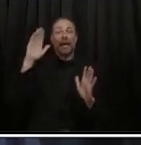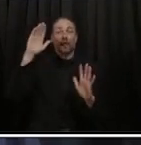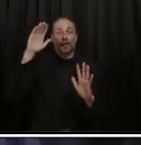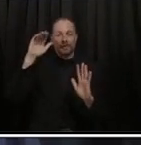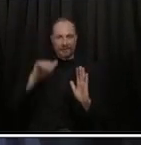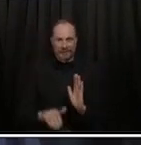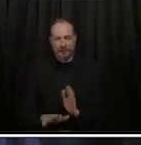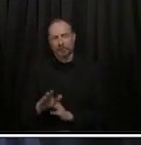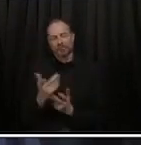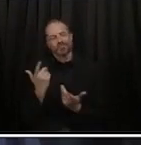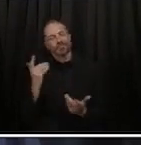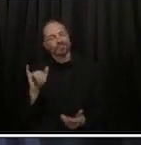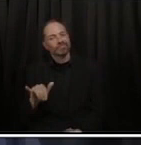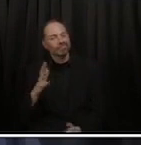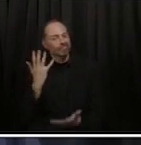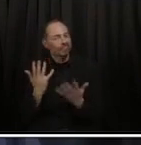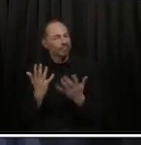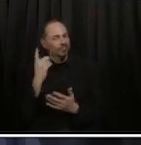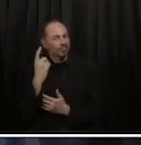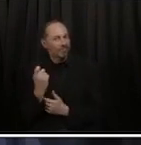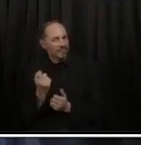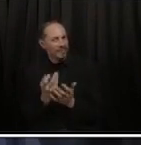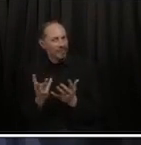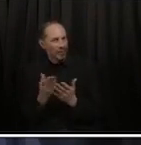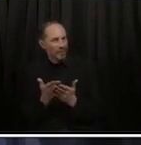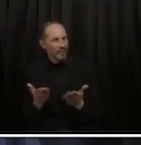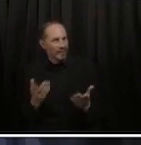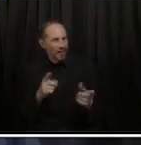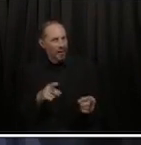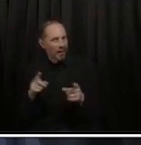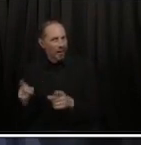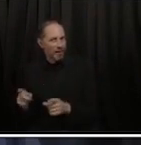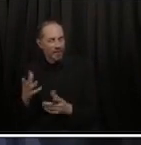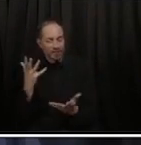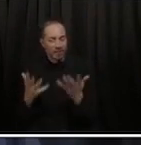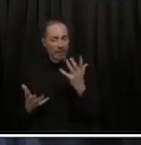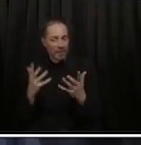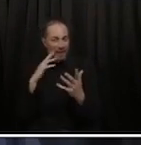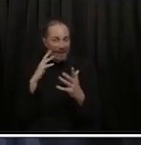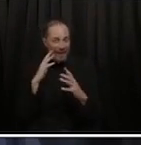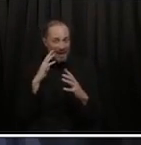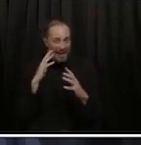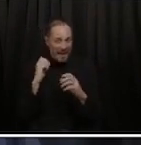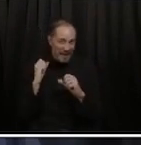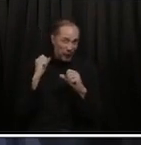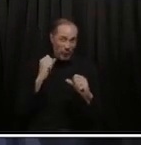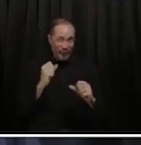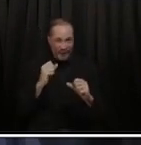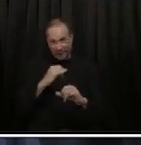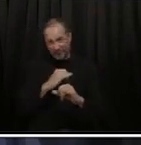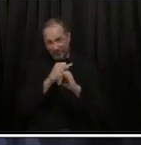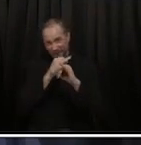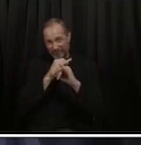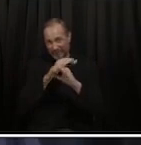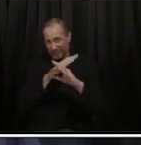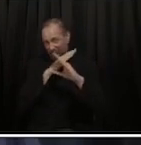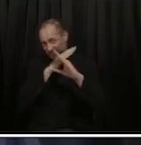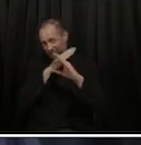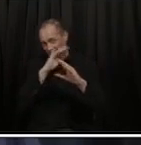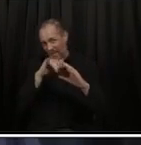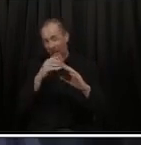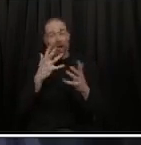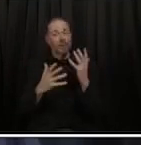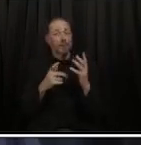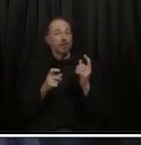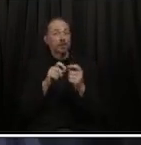a result of several aspects. It could be a result of increased natural immunity that occurs from infection. It could be a result of